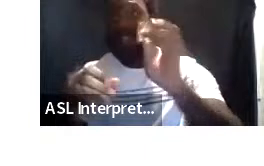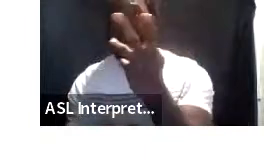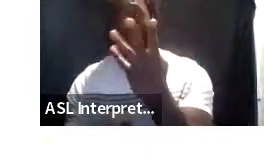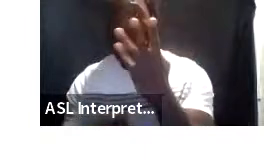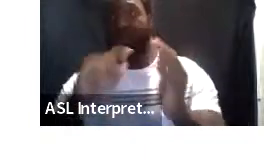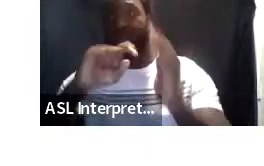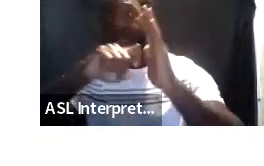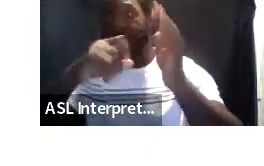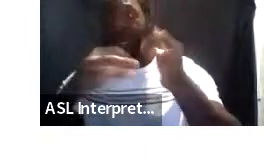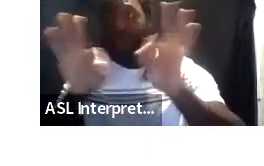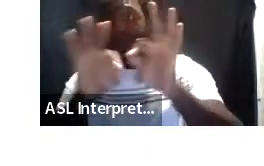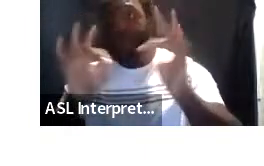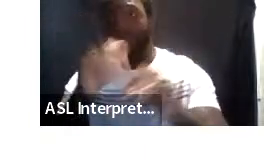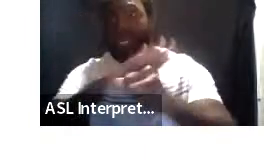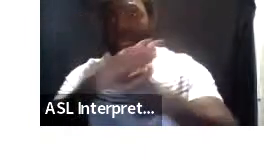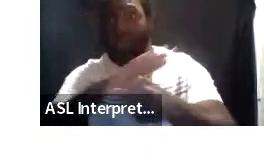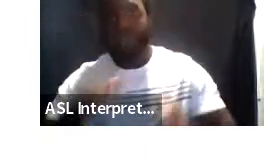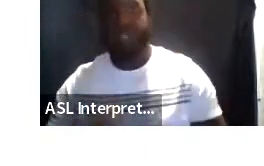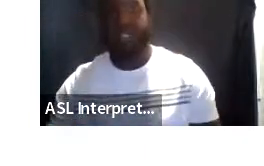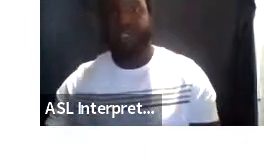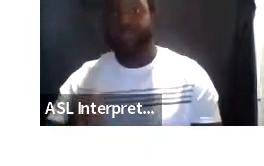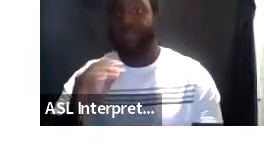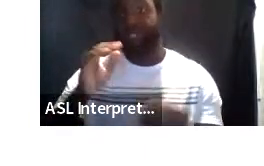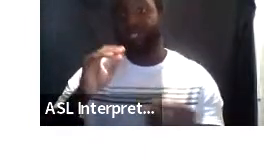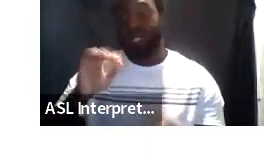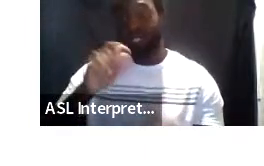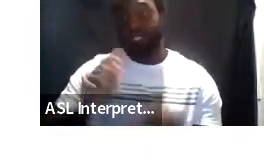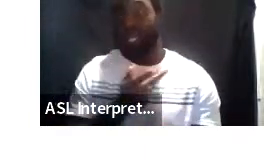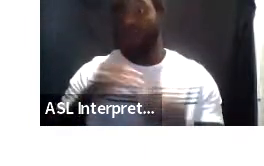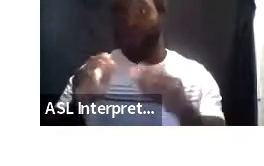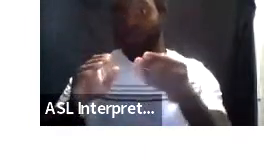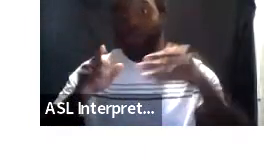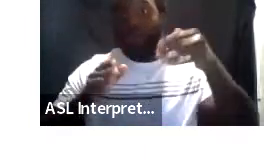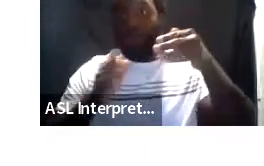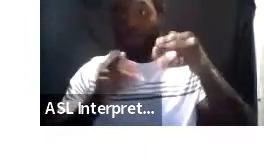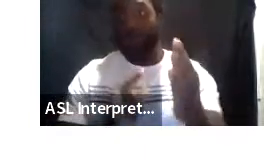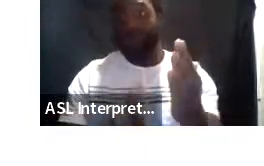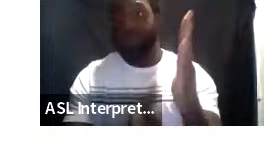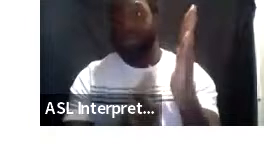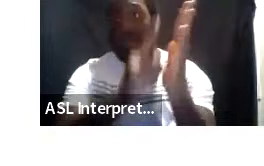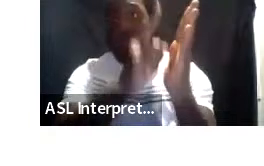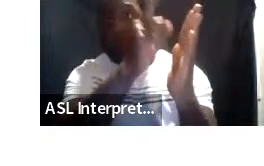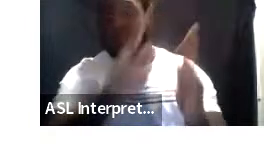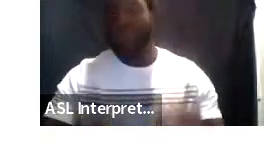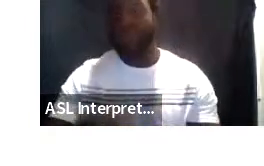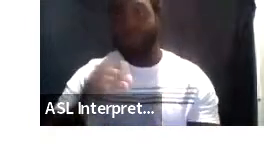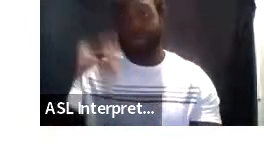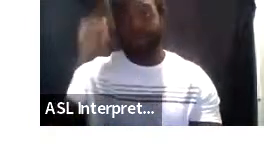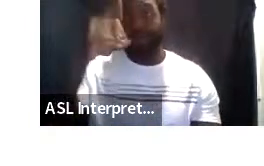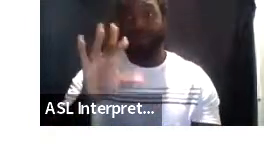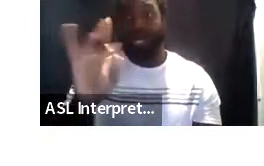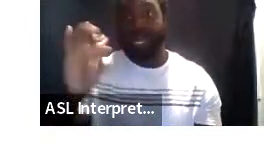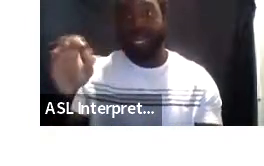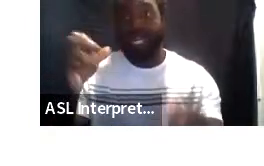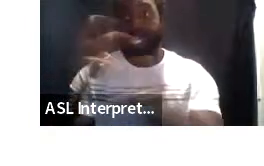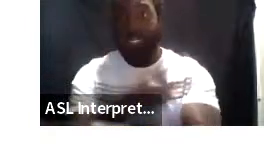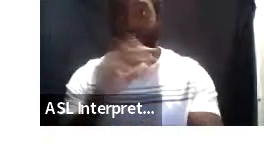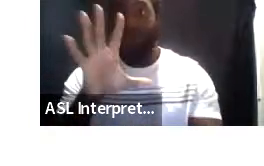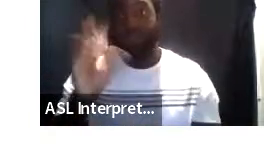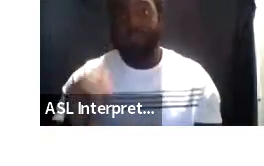4 key categories from our city's roadmap to 80 by 50. These include supporting a renewably based energy